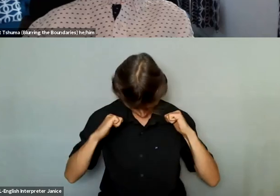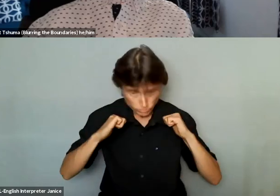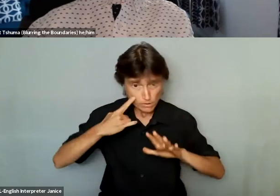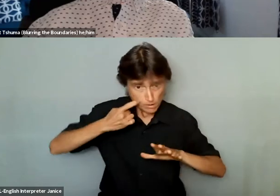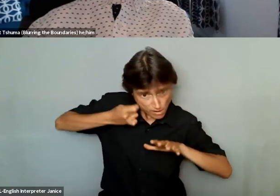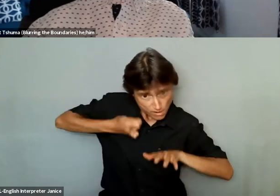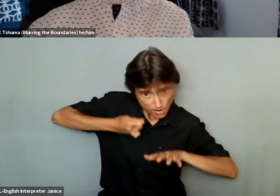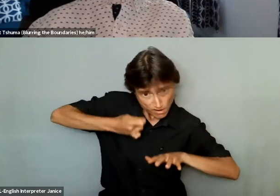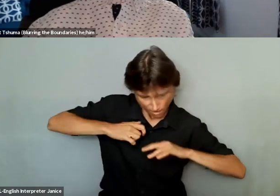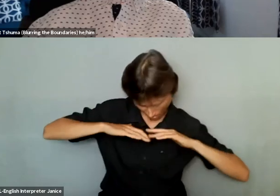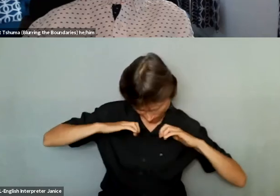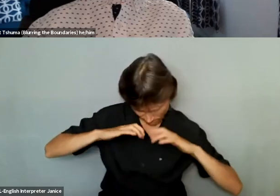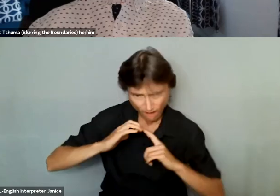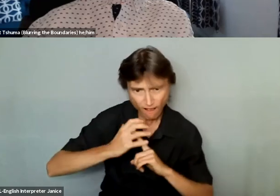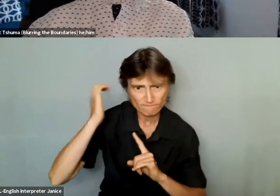So